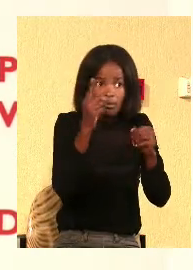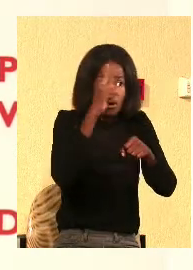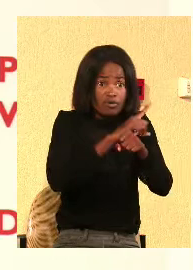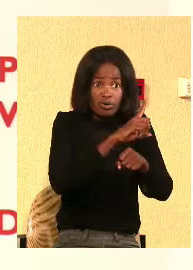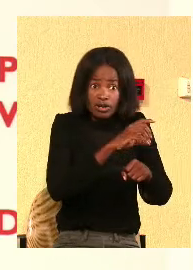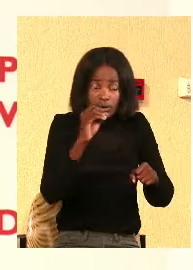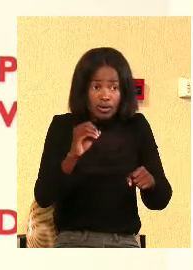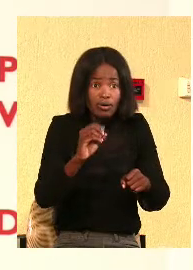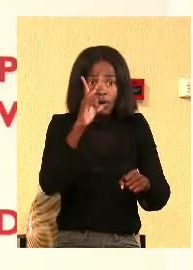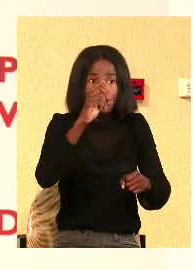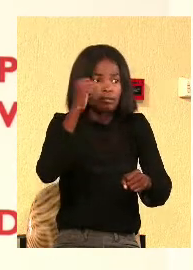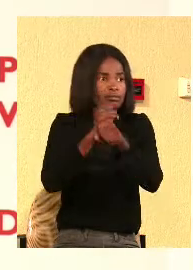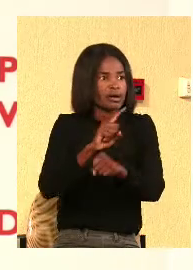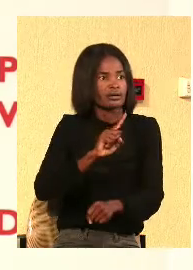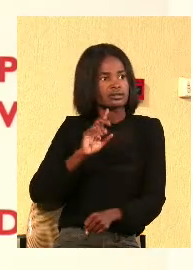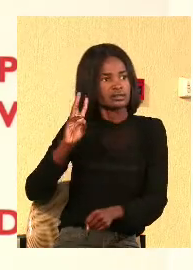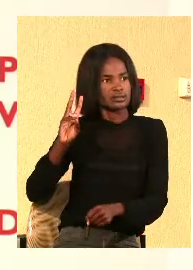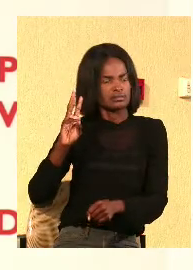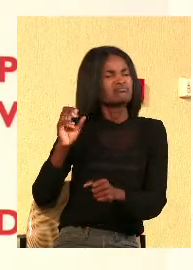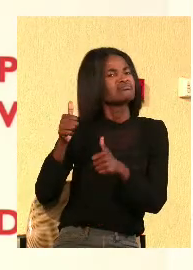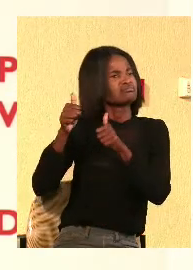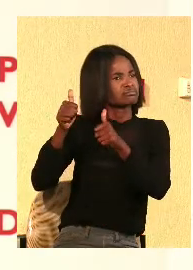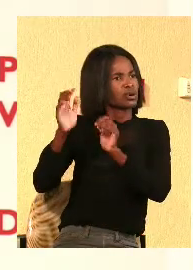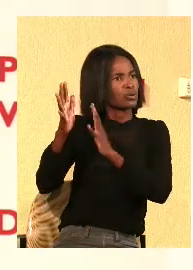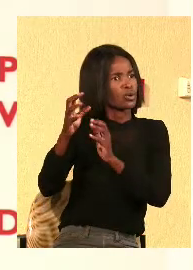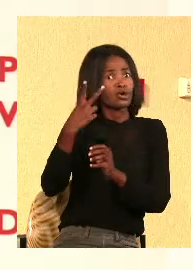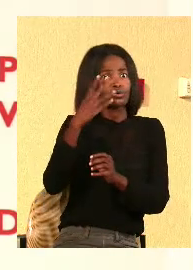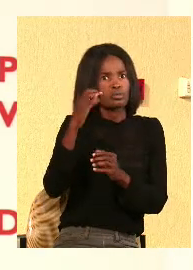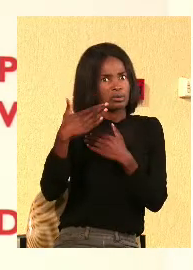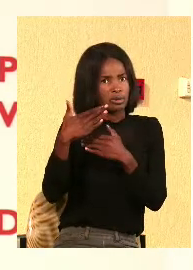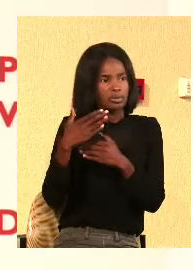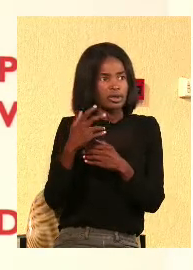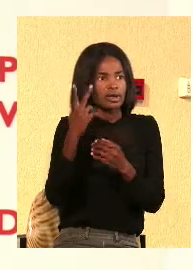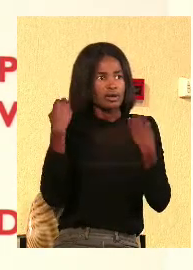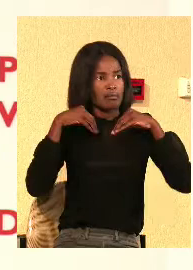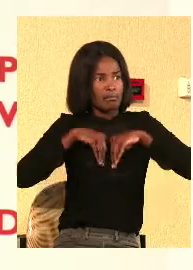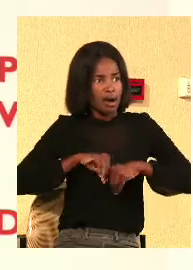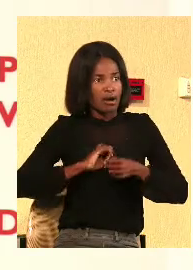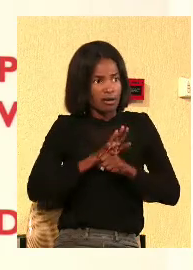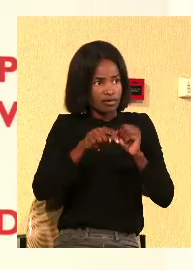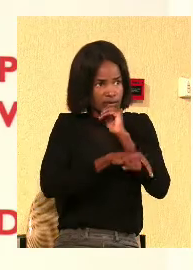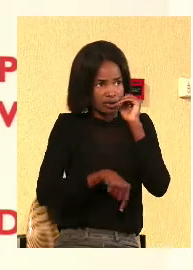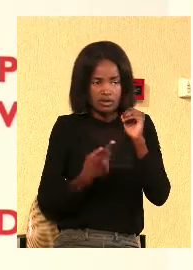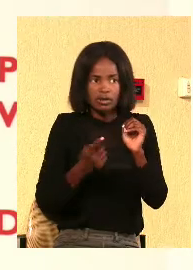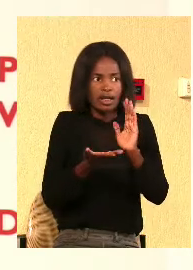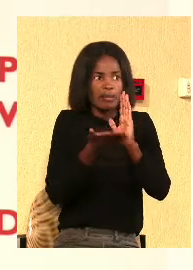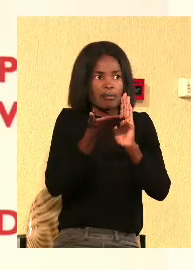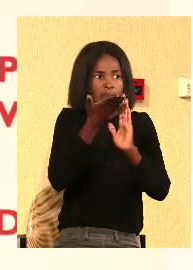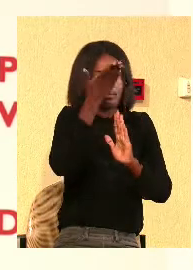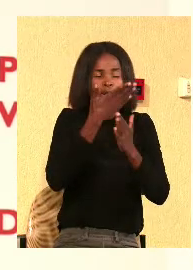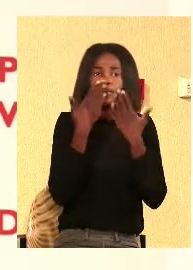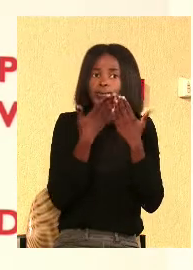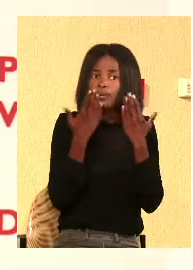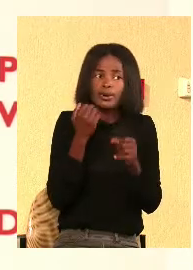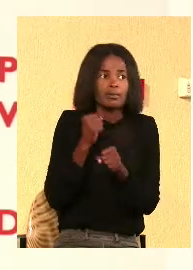16 cases, also a good sign, because we are about 2 months now. We just have to do more. We need to do more testing